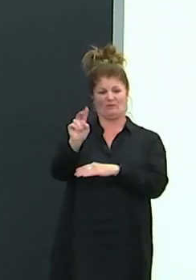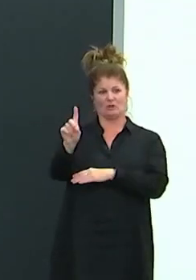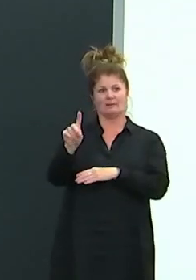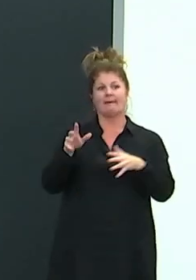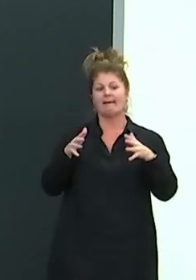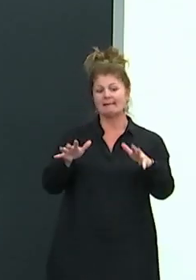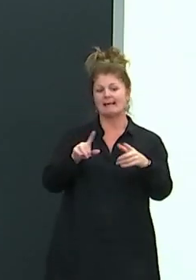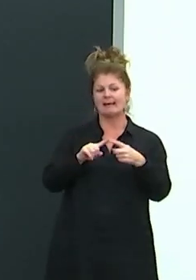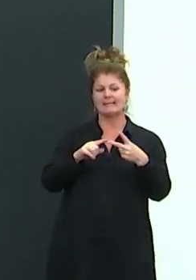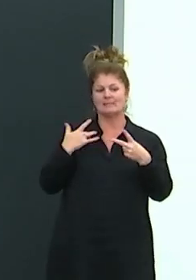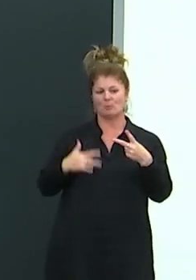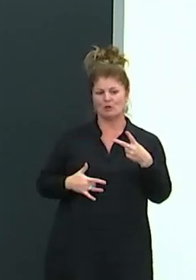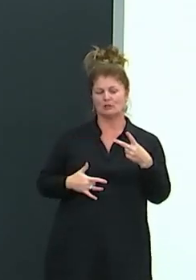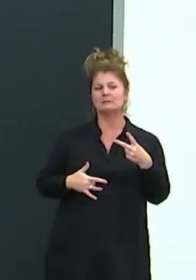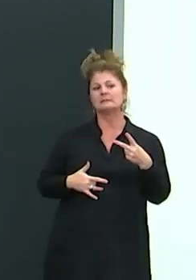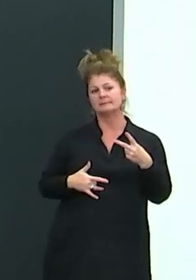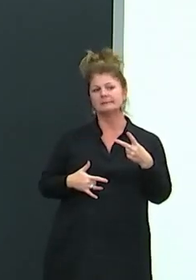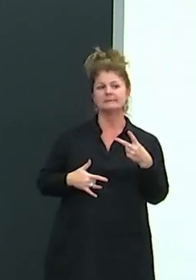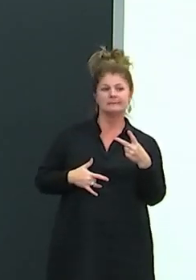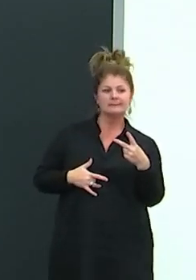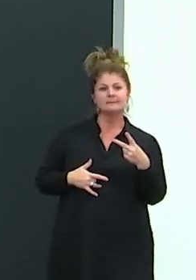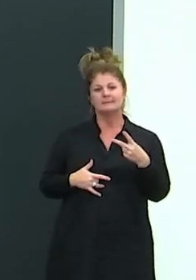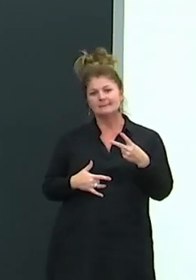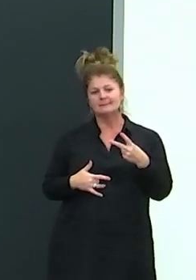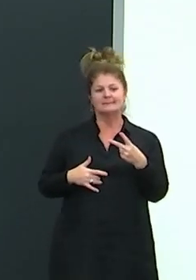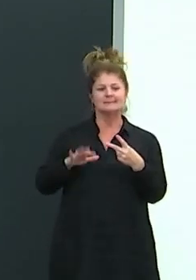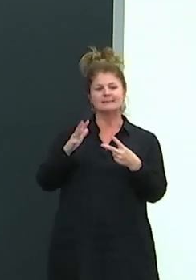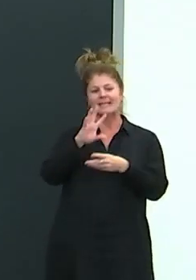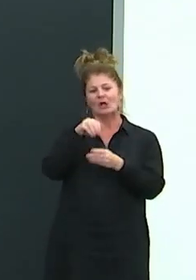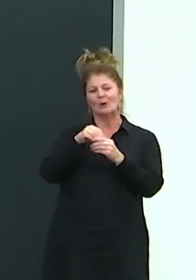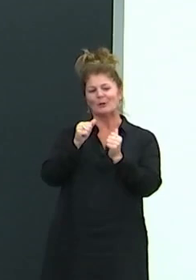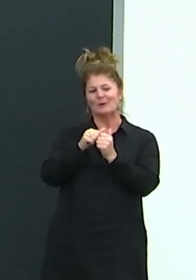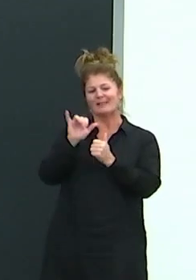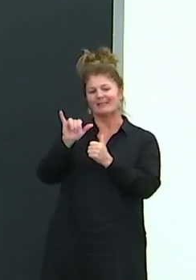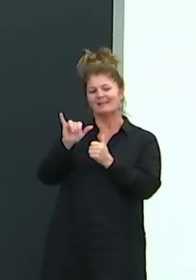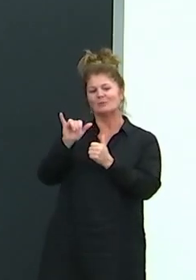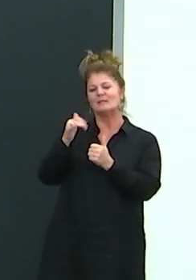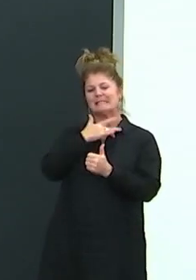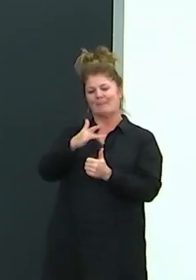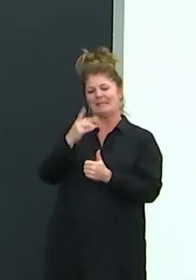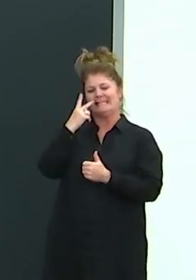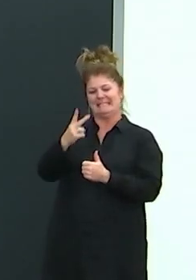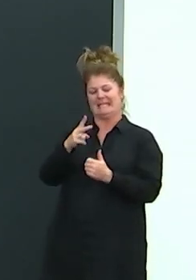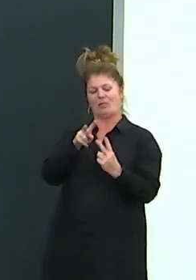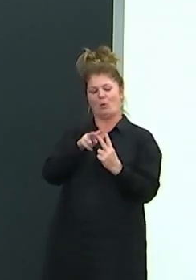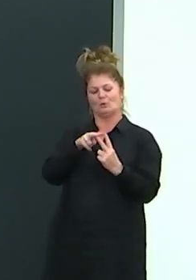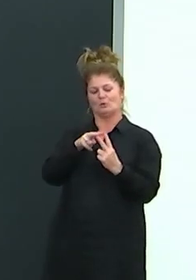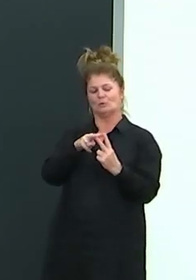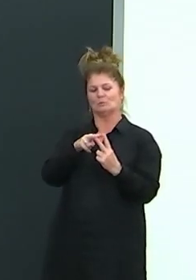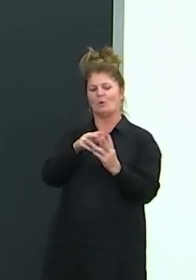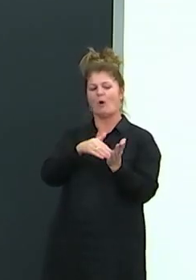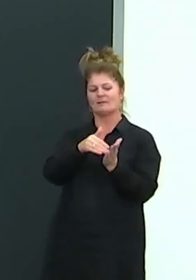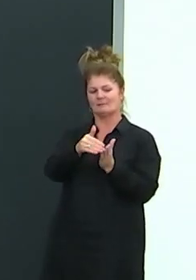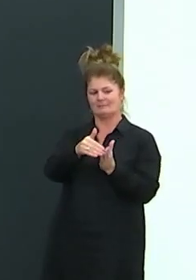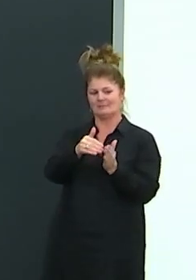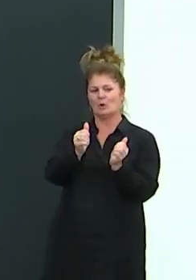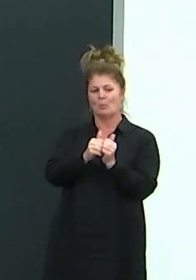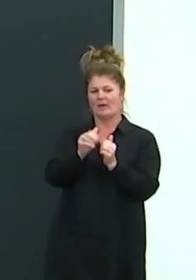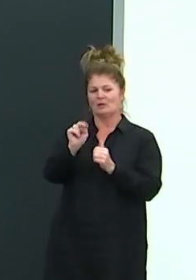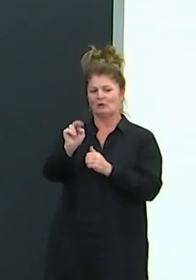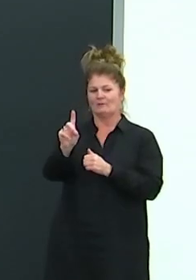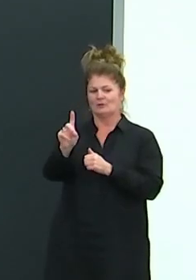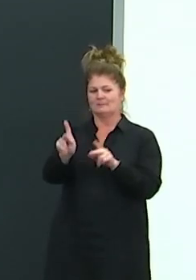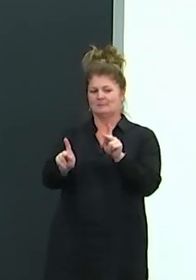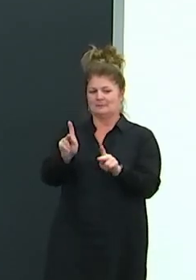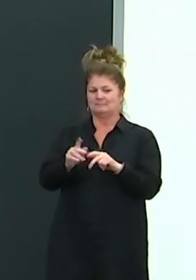and depression tend to be comorbid conditions that we see very commonly with